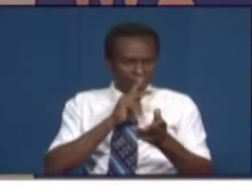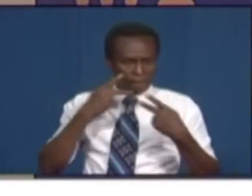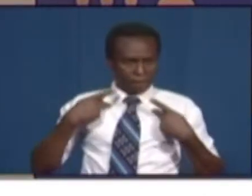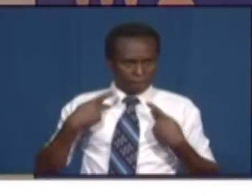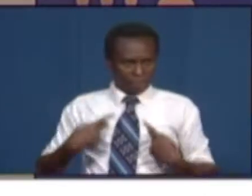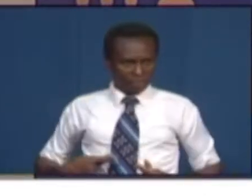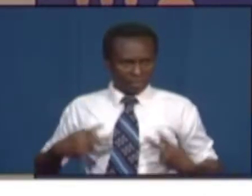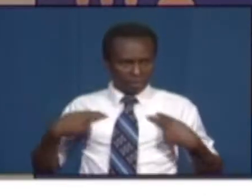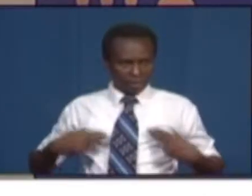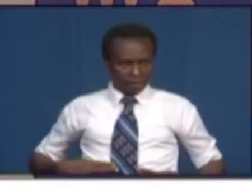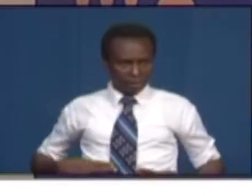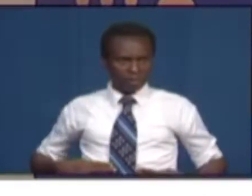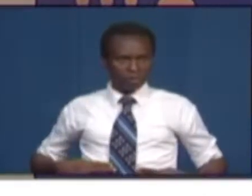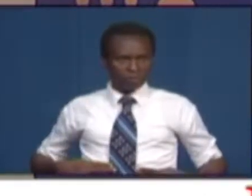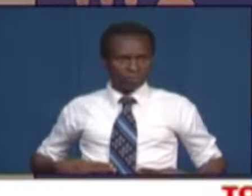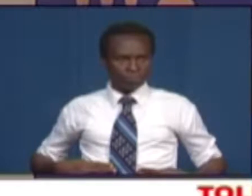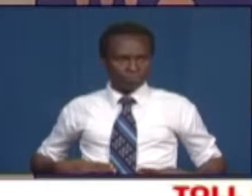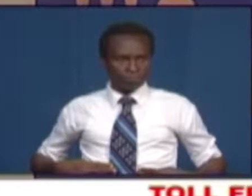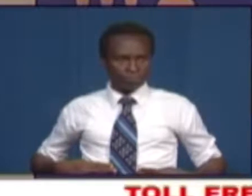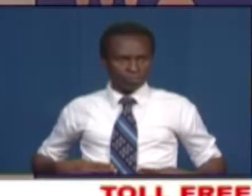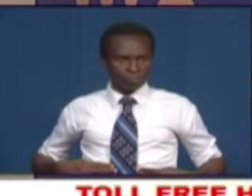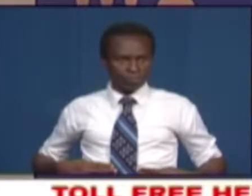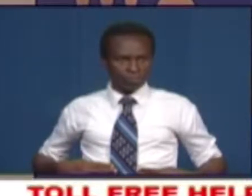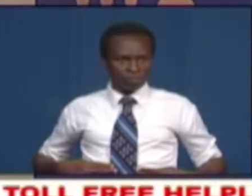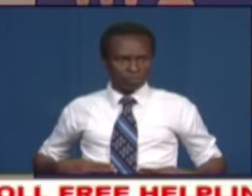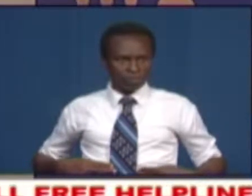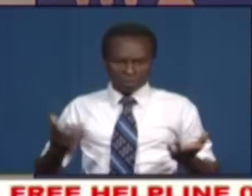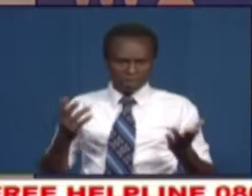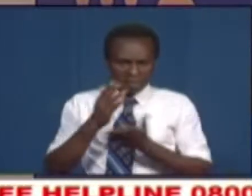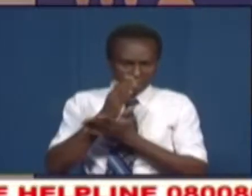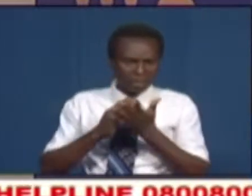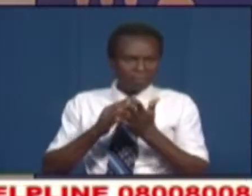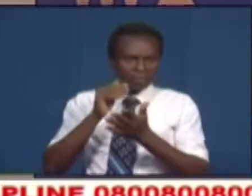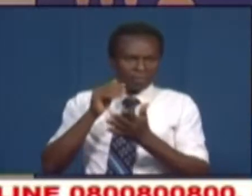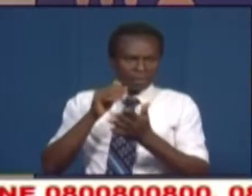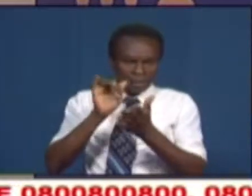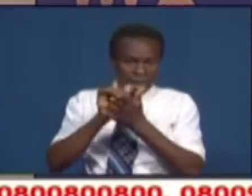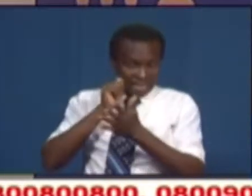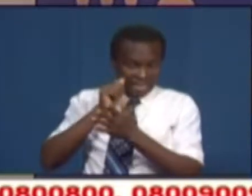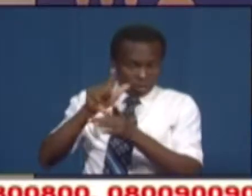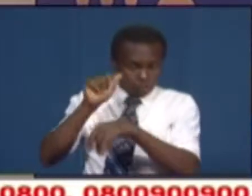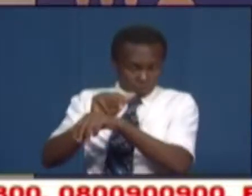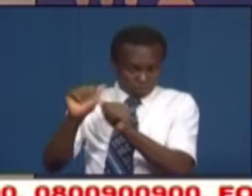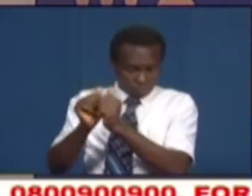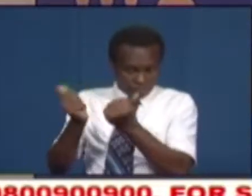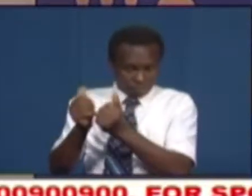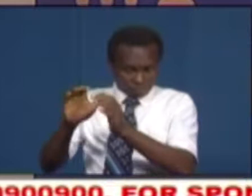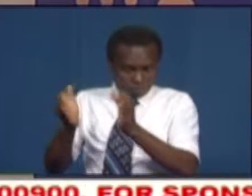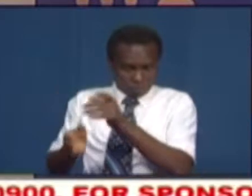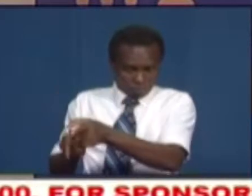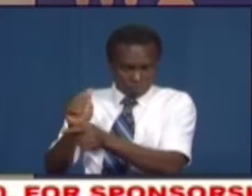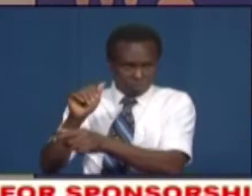menstrual hygiene management. Exactly. For the girls that you usually work with, what are some of the major challenges they've opened up to